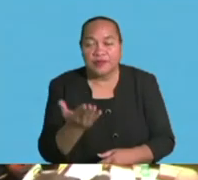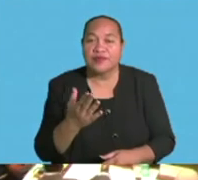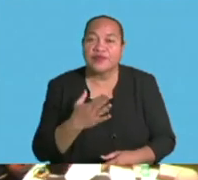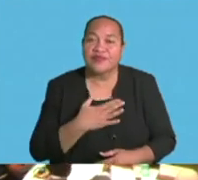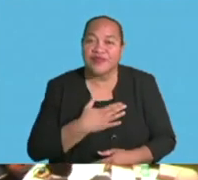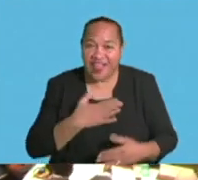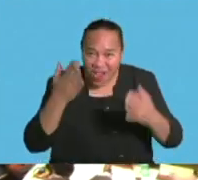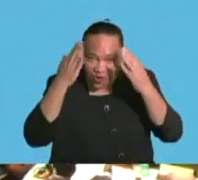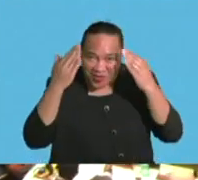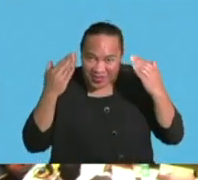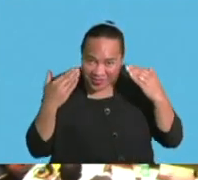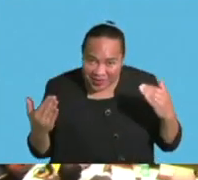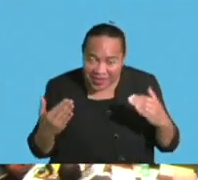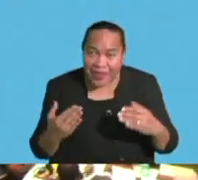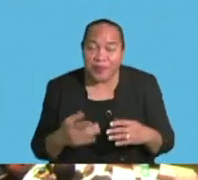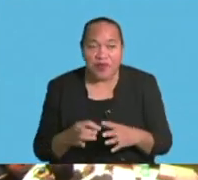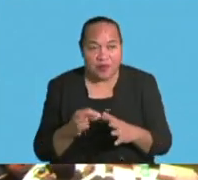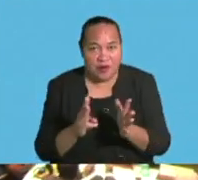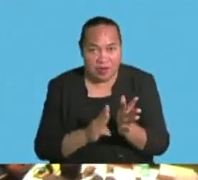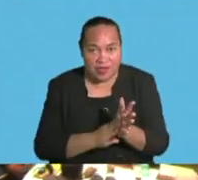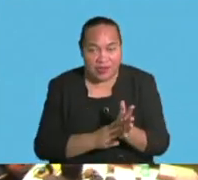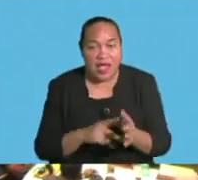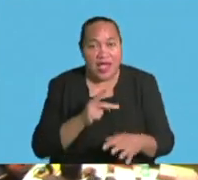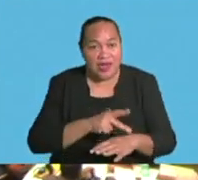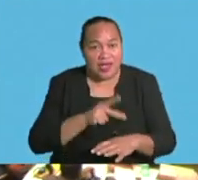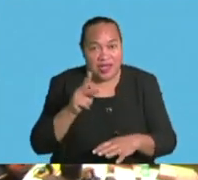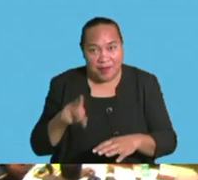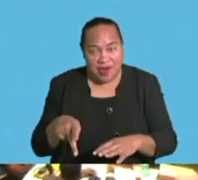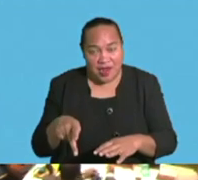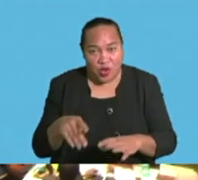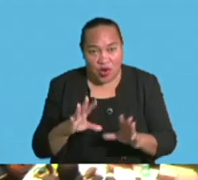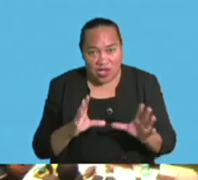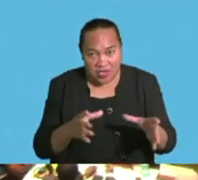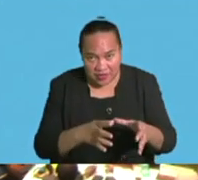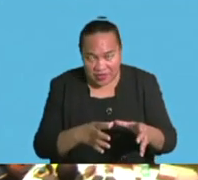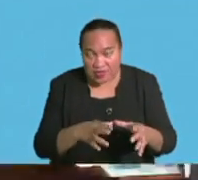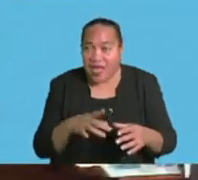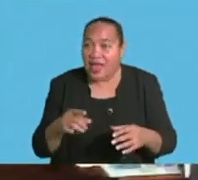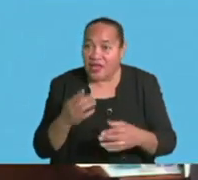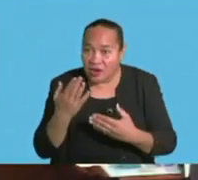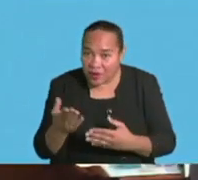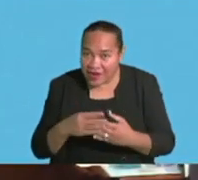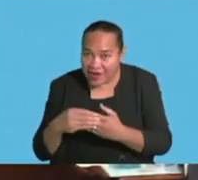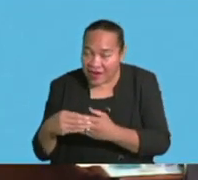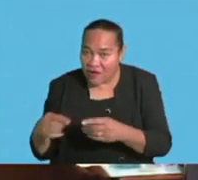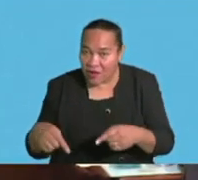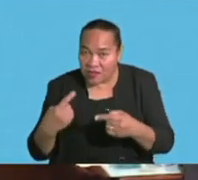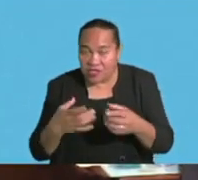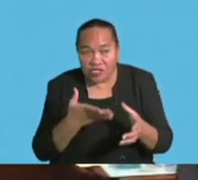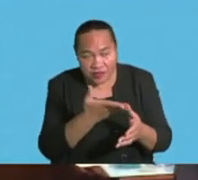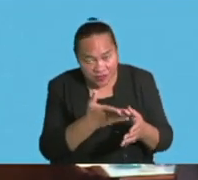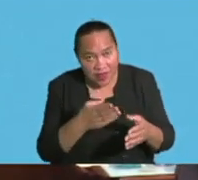Honorable Speaker, the Honorable Prime Minister and Cabinet colleagues, Honorable Leader of the Opposition and members of the Honorable